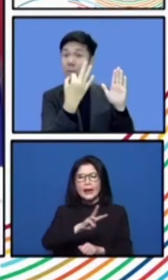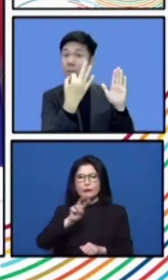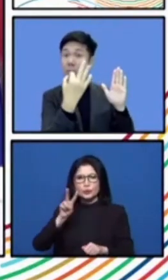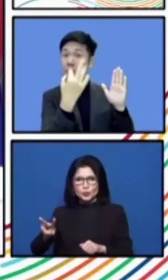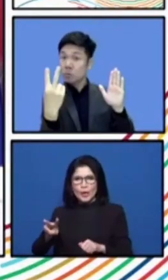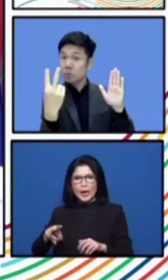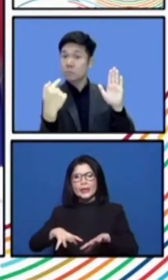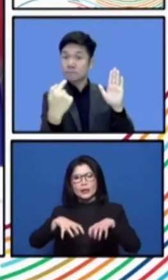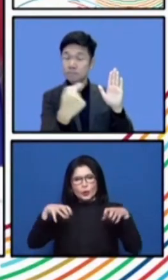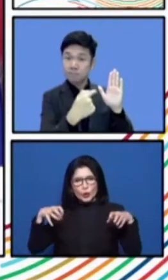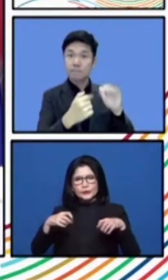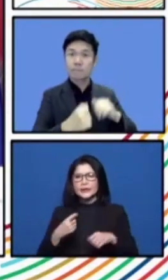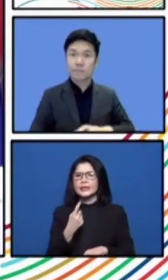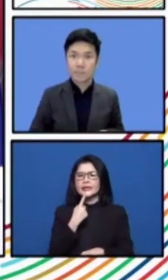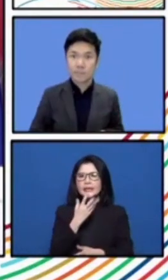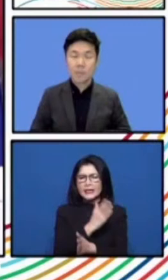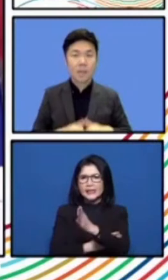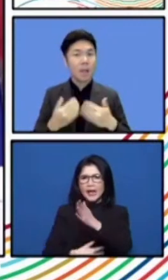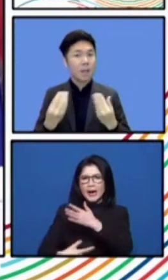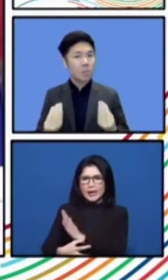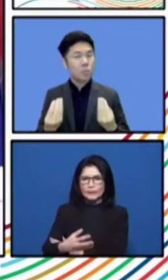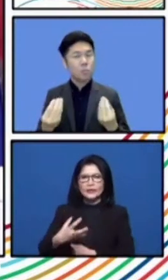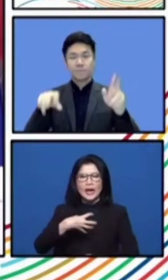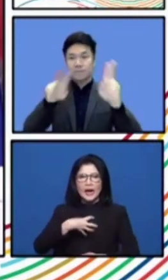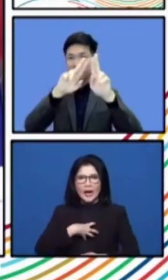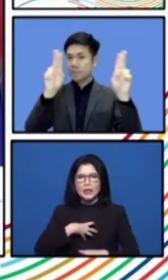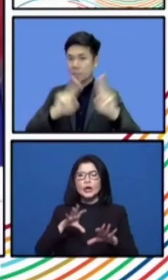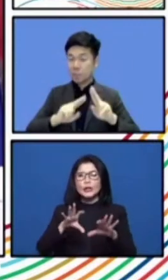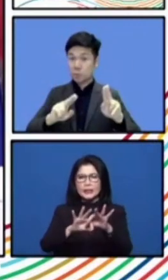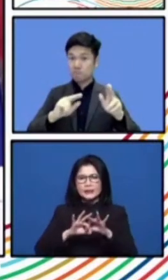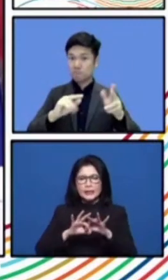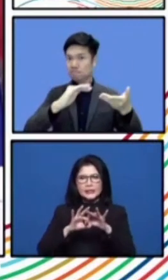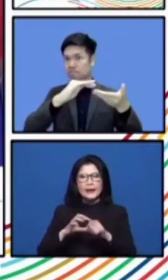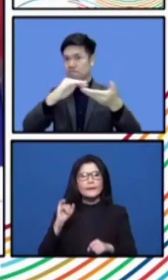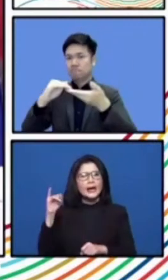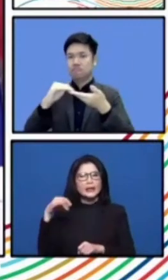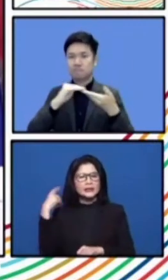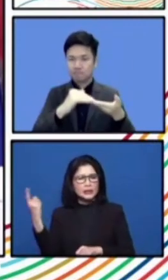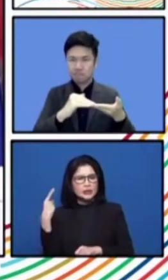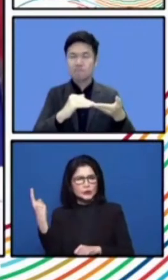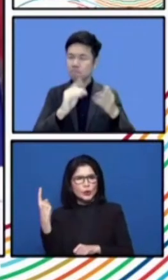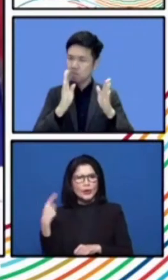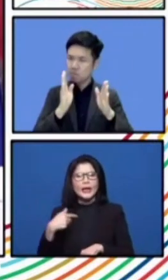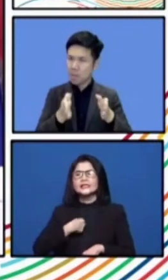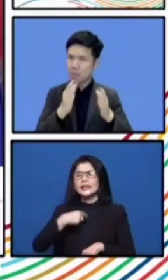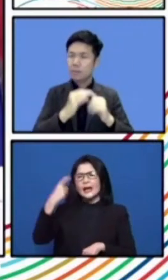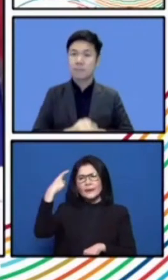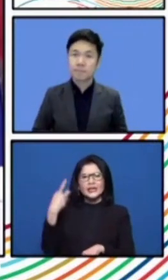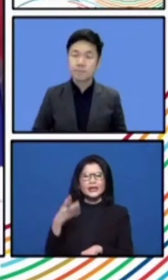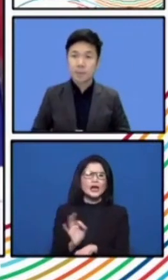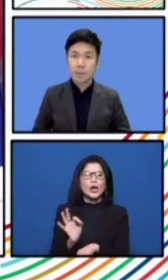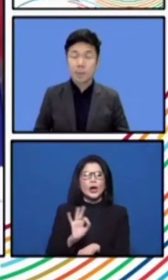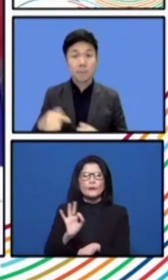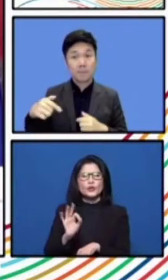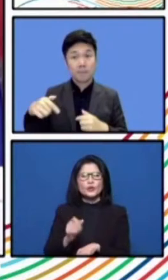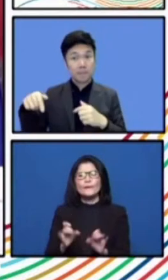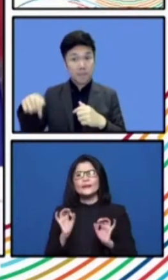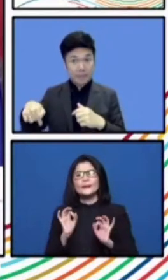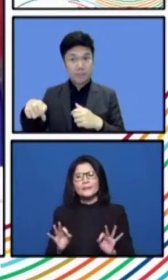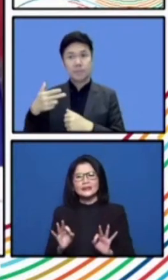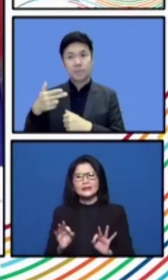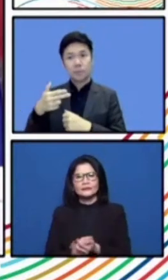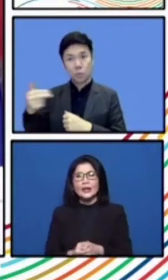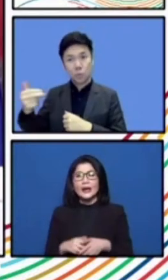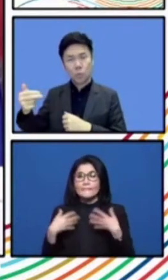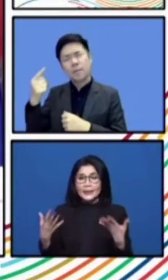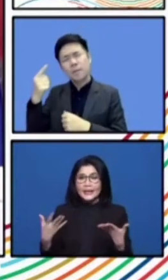international cooperations we're still not yet addressed how to include persons